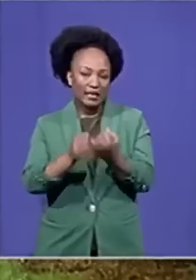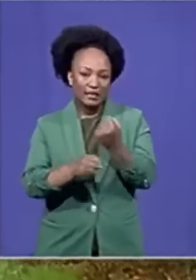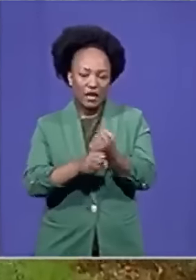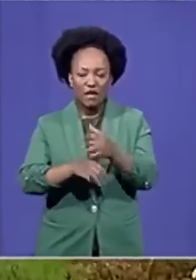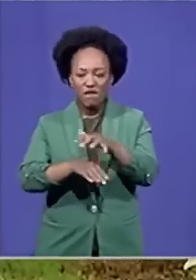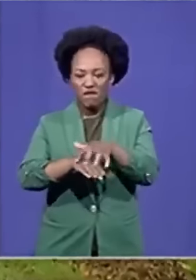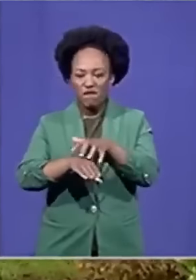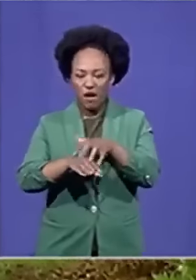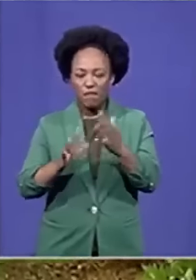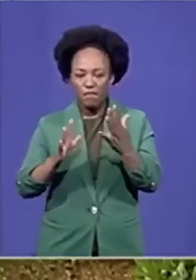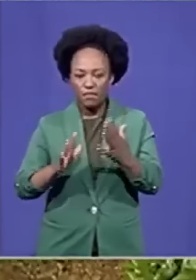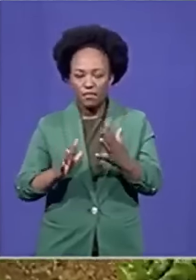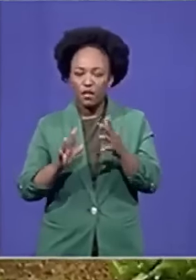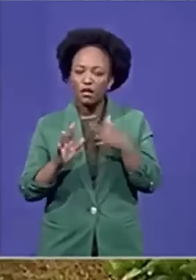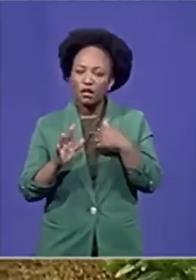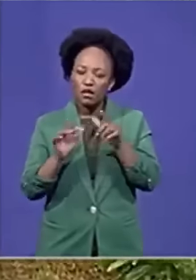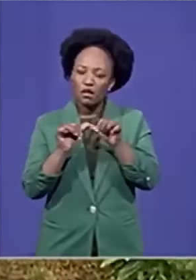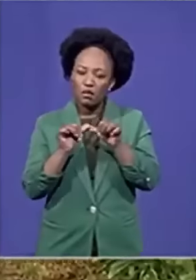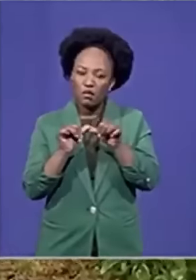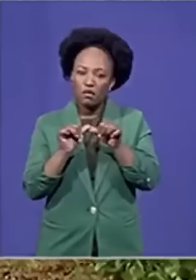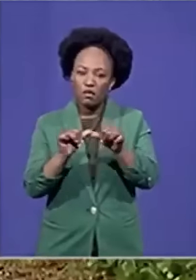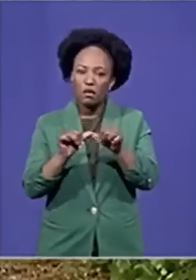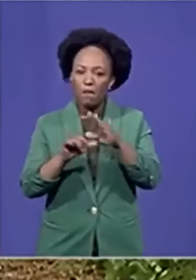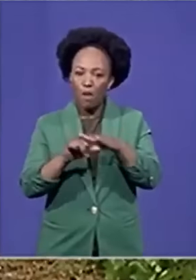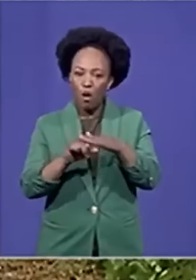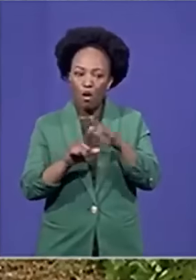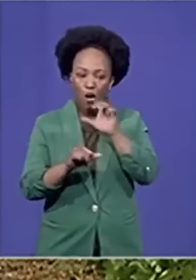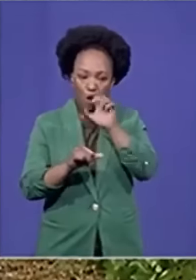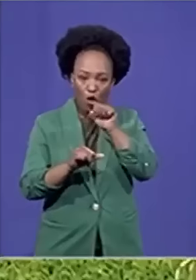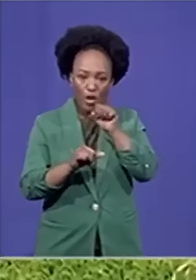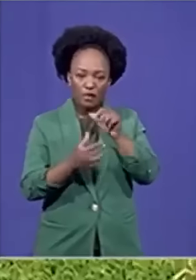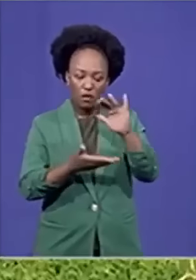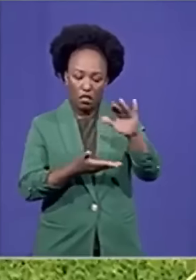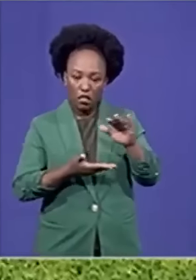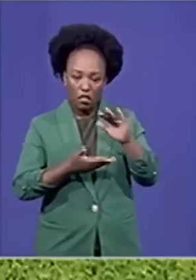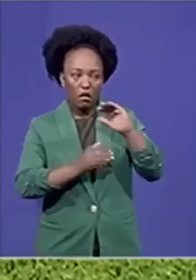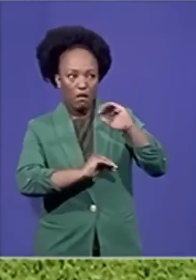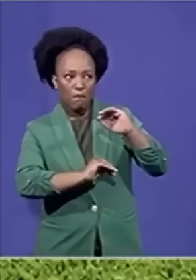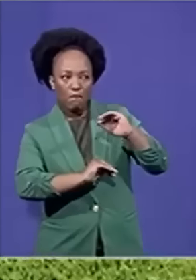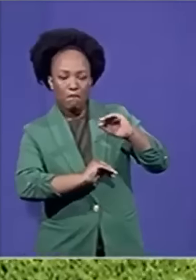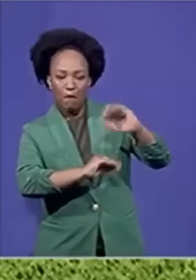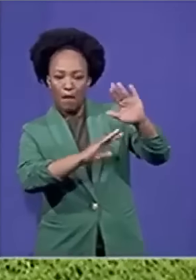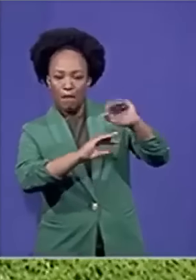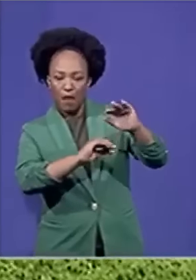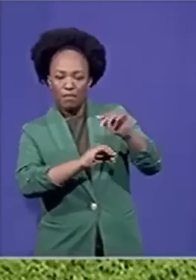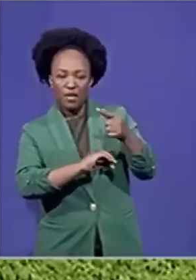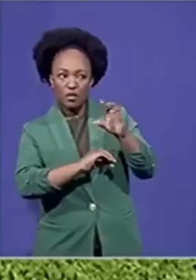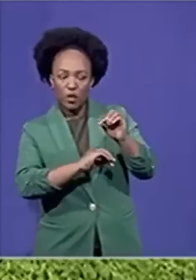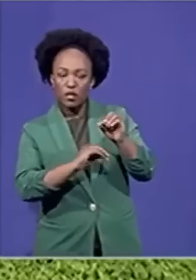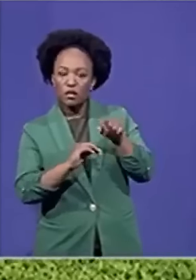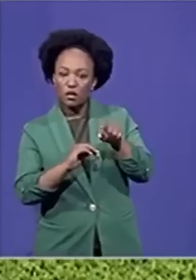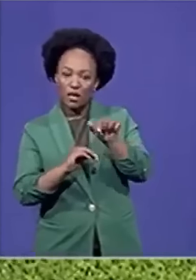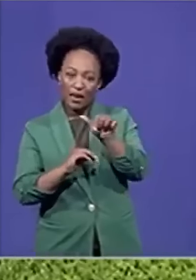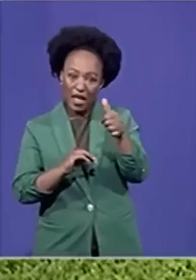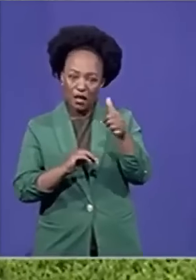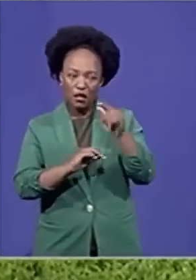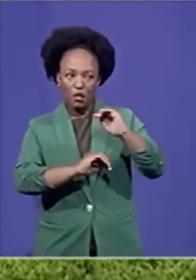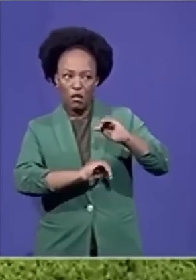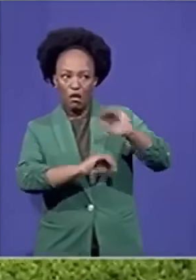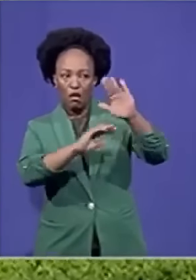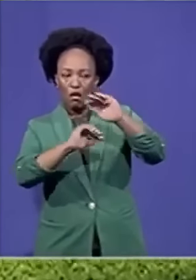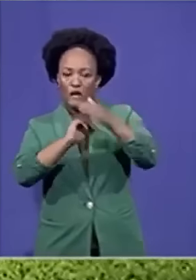re ba solofela go gatelela pele ka go isa dikuno tsa bone kwa mebarakeng e ka fa tlase ga G20 le e mengwe.